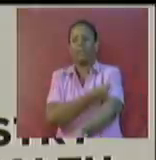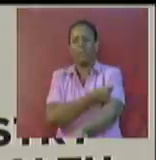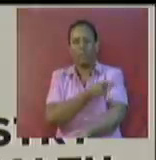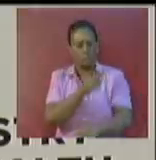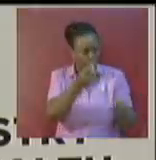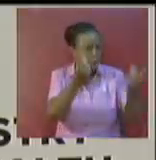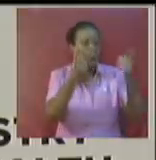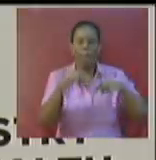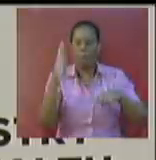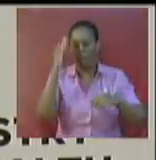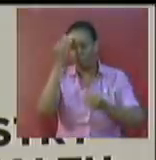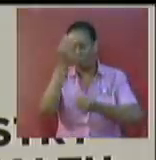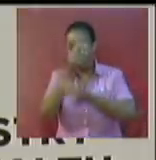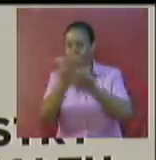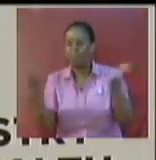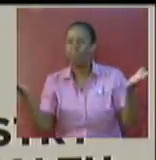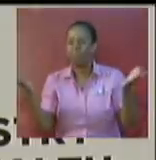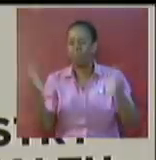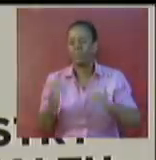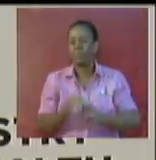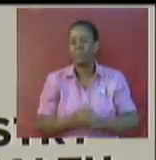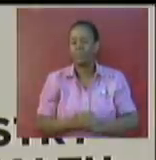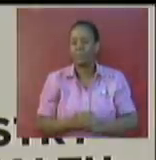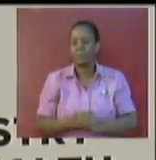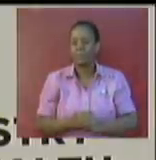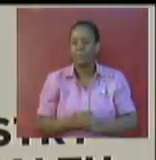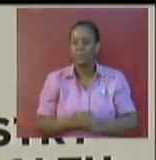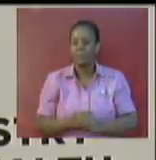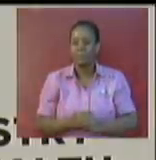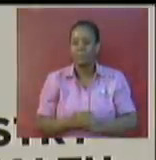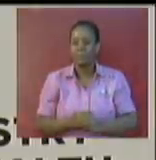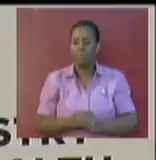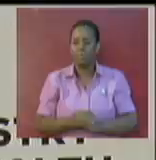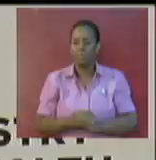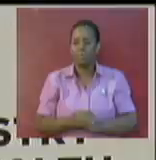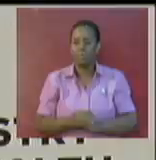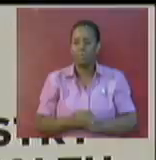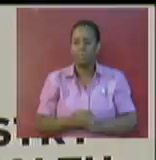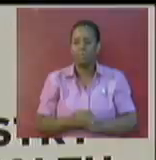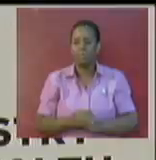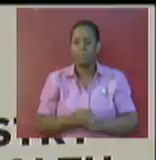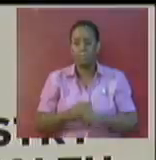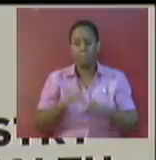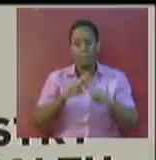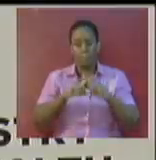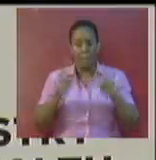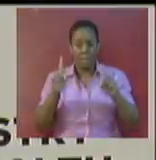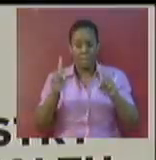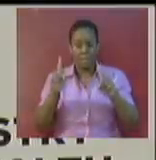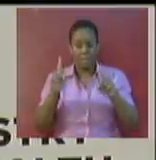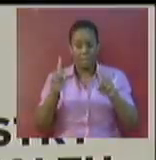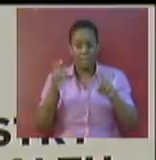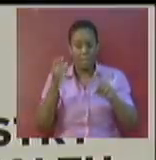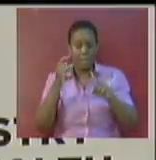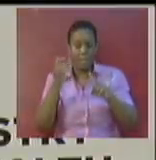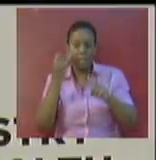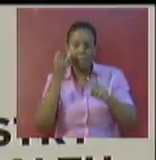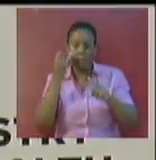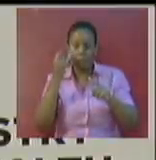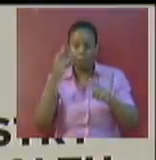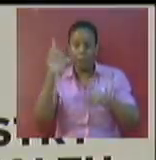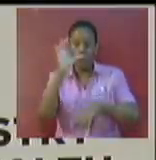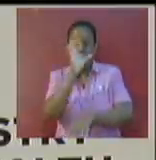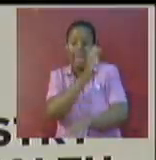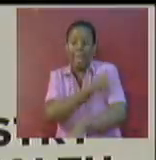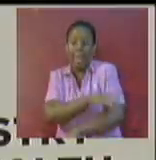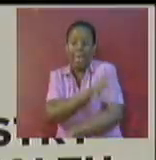people can actually, with regards to NCDs, they can attend their normal clinics, and we will vaccinate you when you come, or offer vaccination when you come to